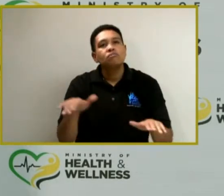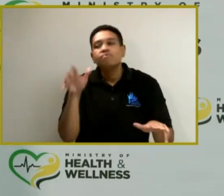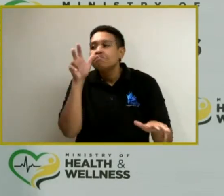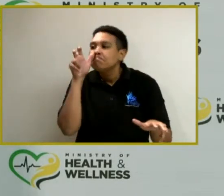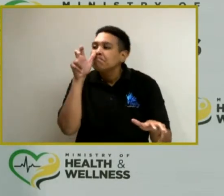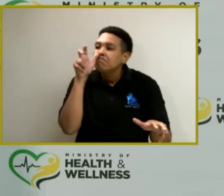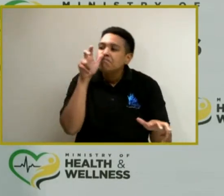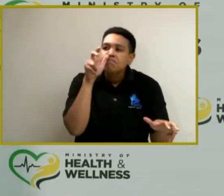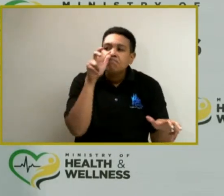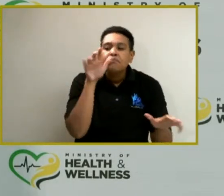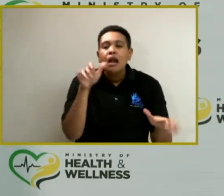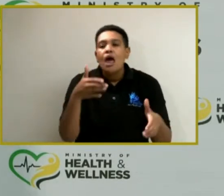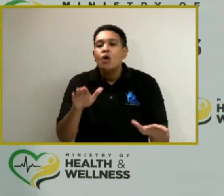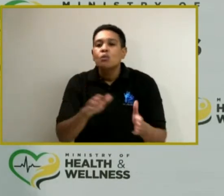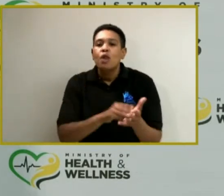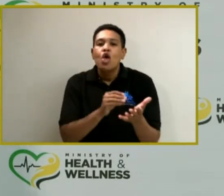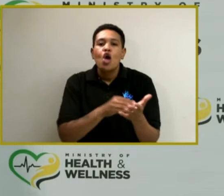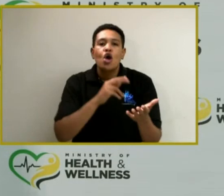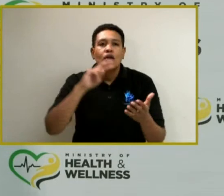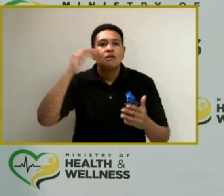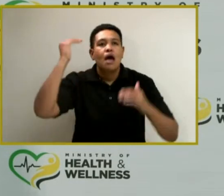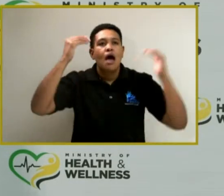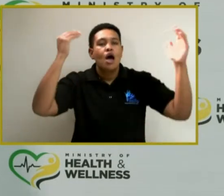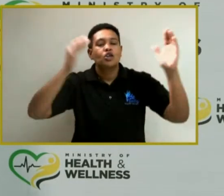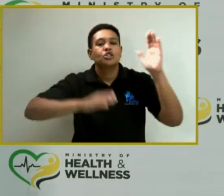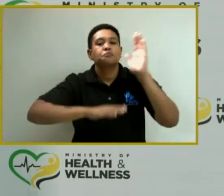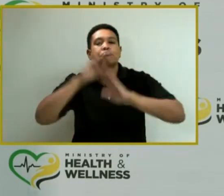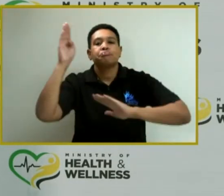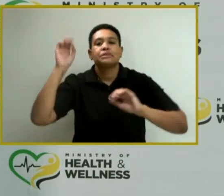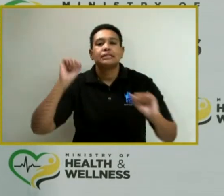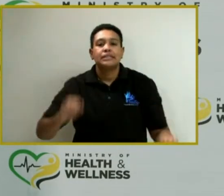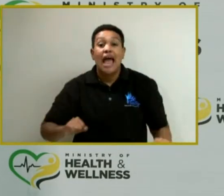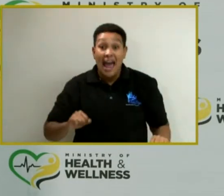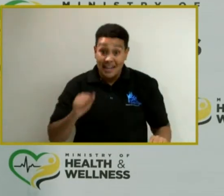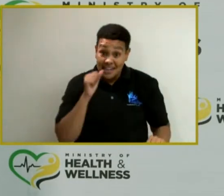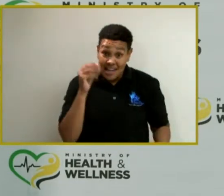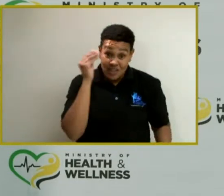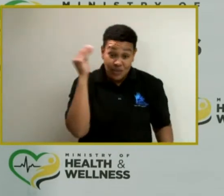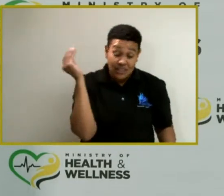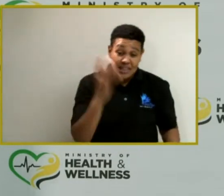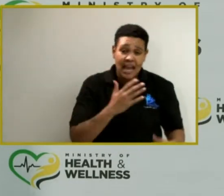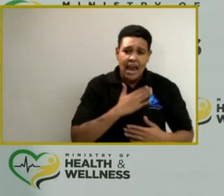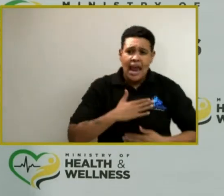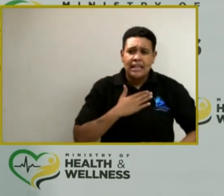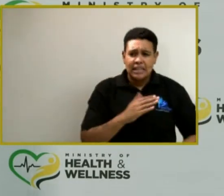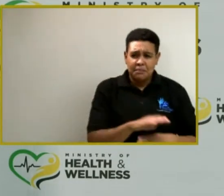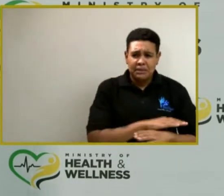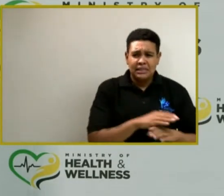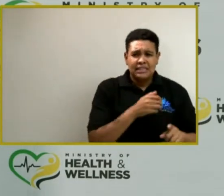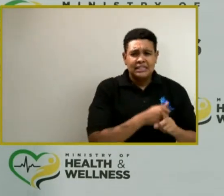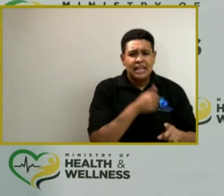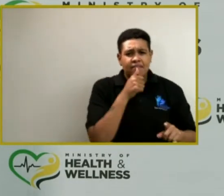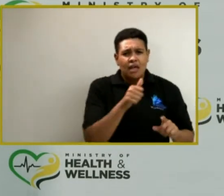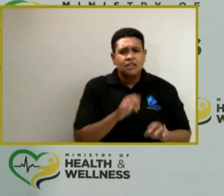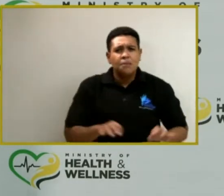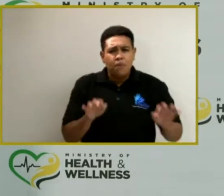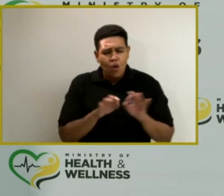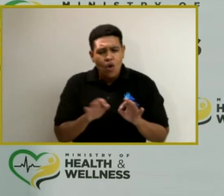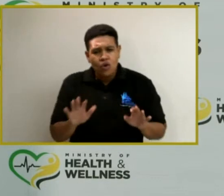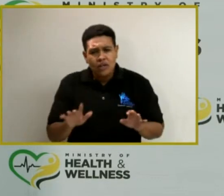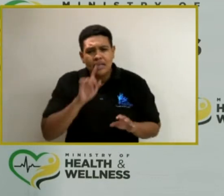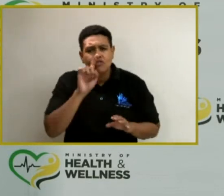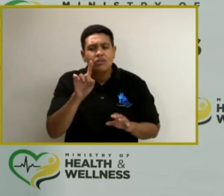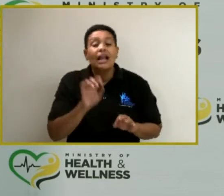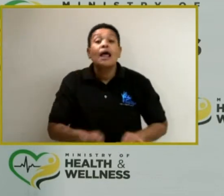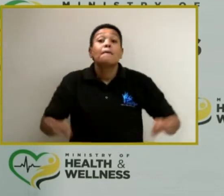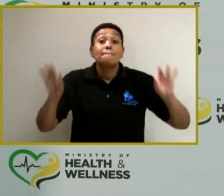and become meaningful adults. Now, that is not to say that the entertainment industry is not very important, and that is a